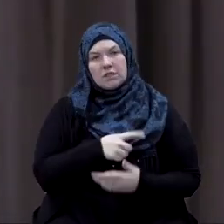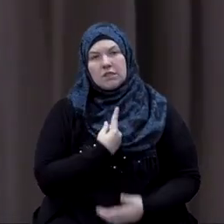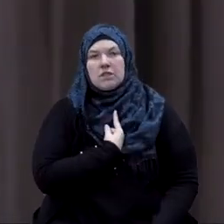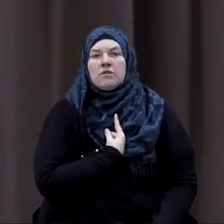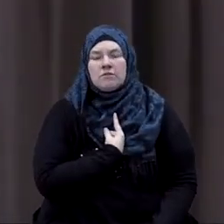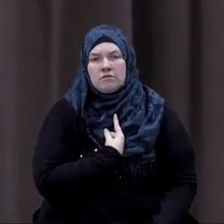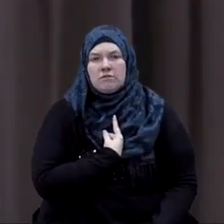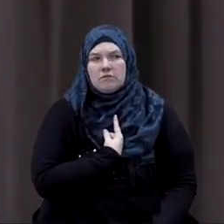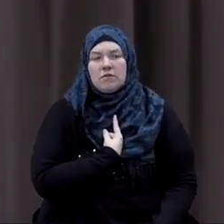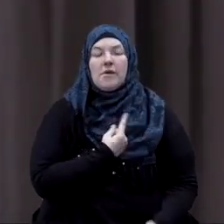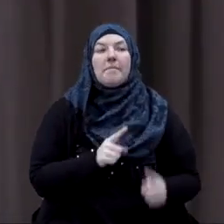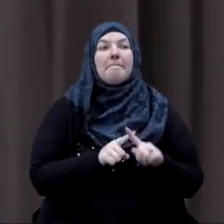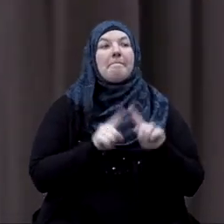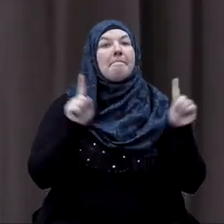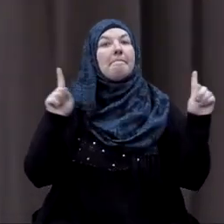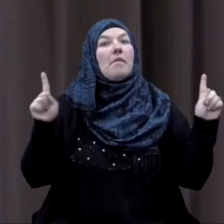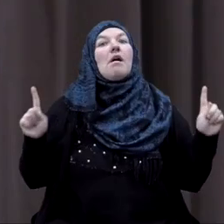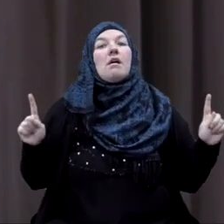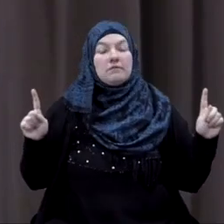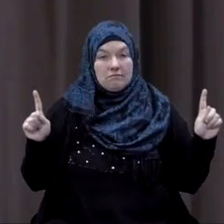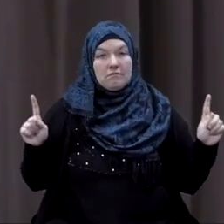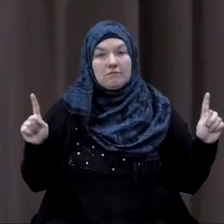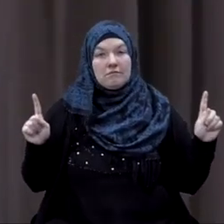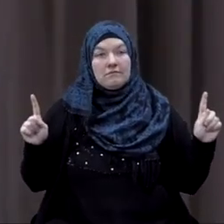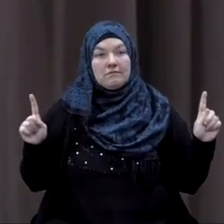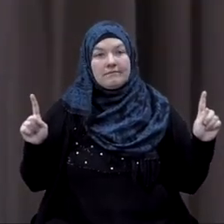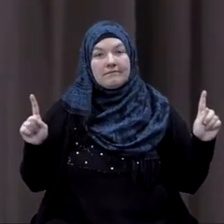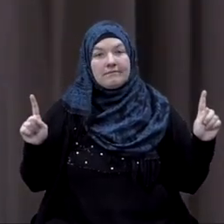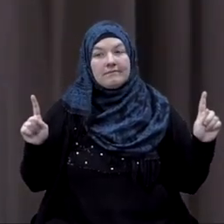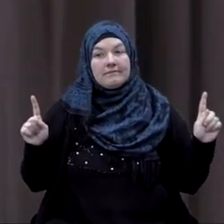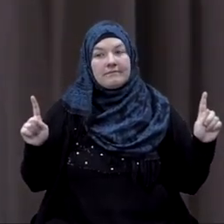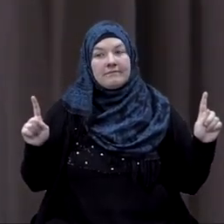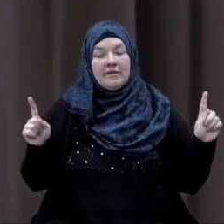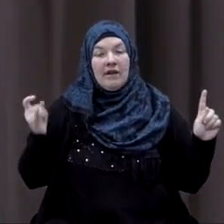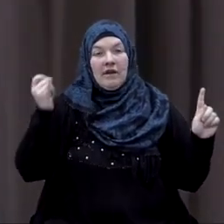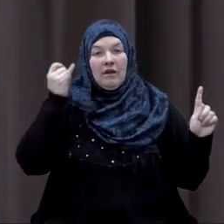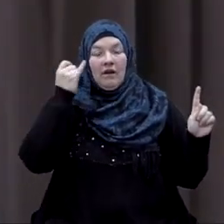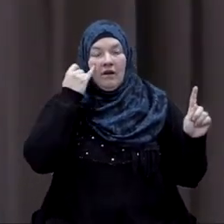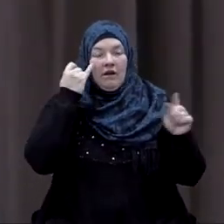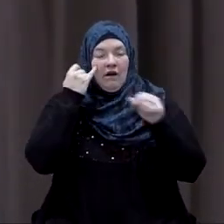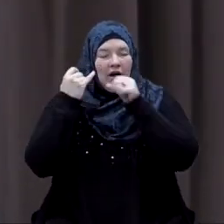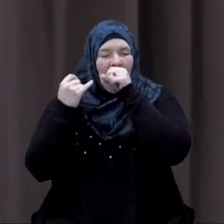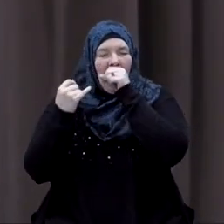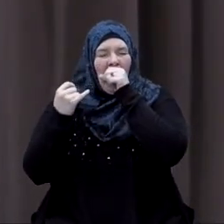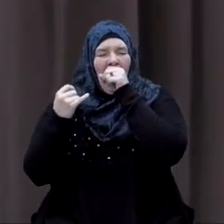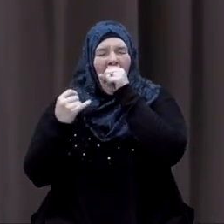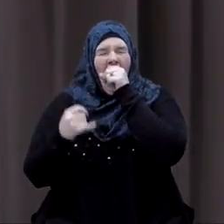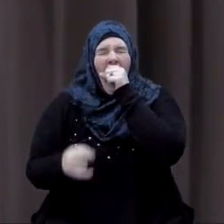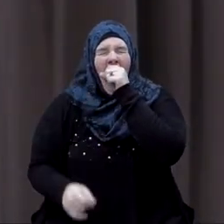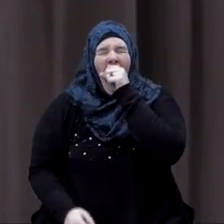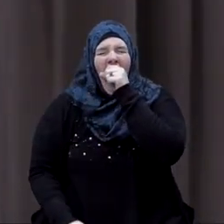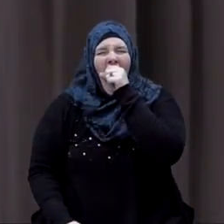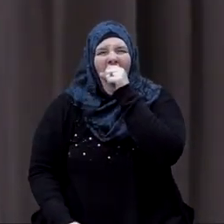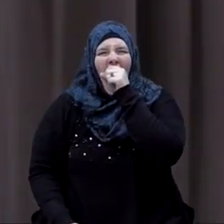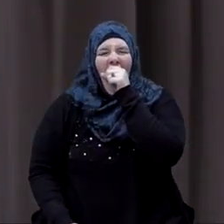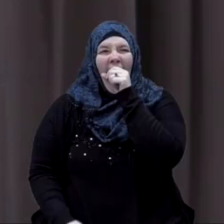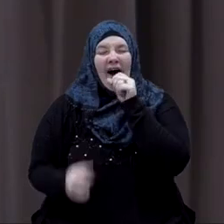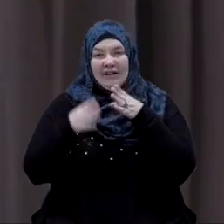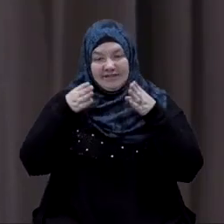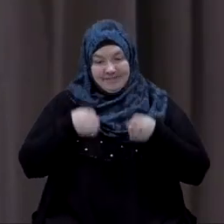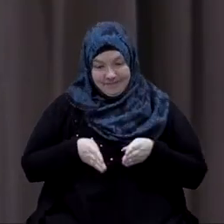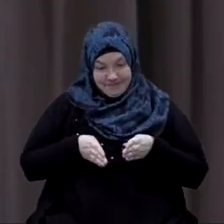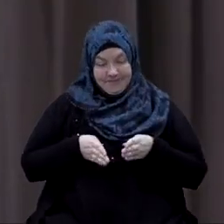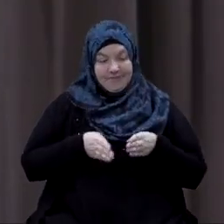himself, but he is quite a force when he comes together with